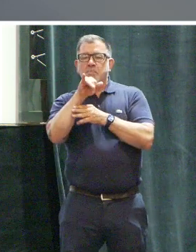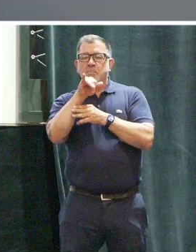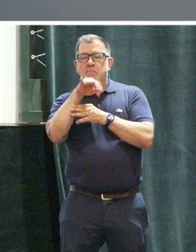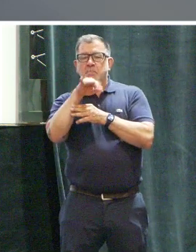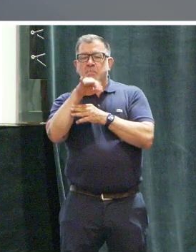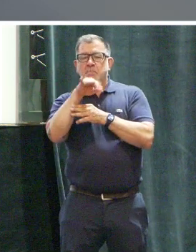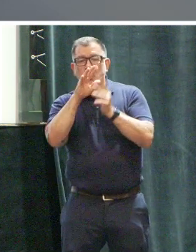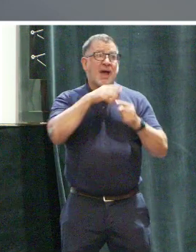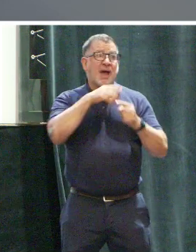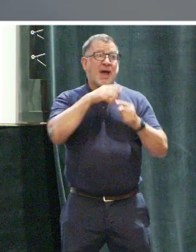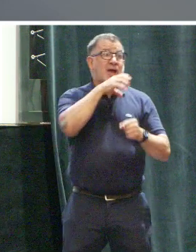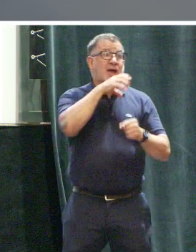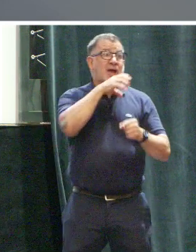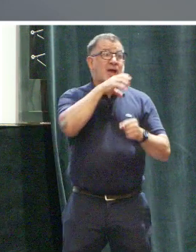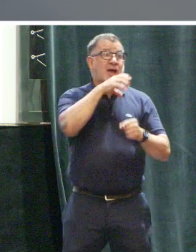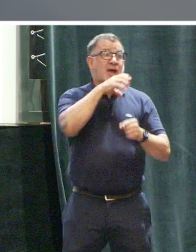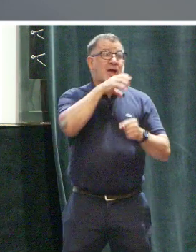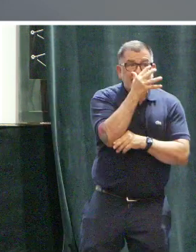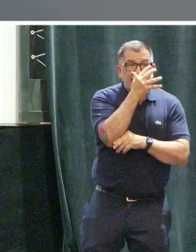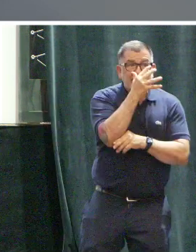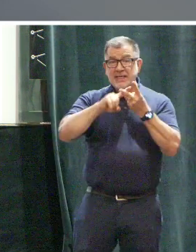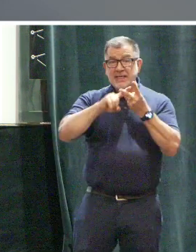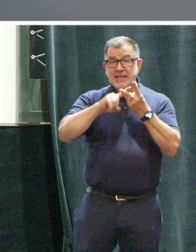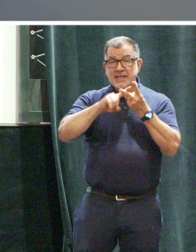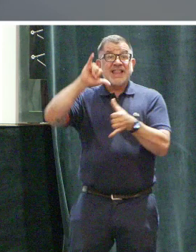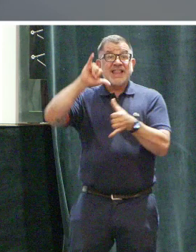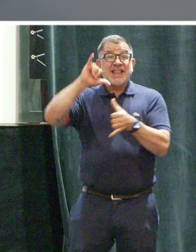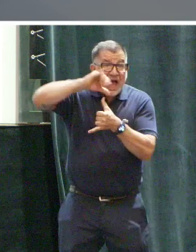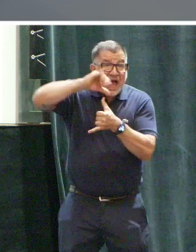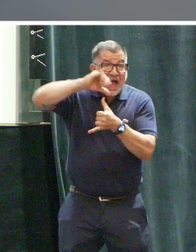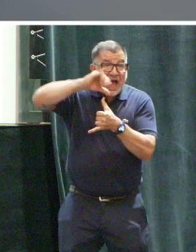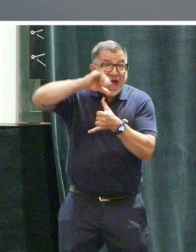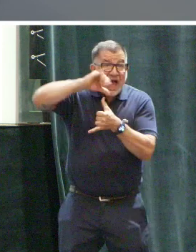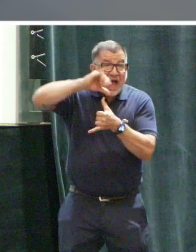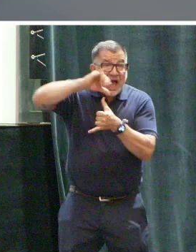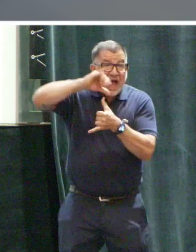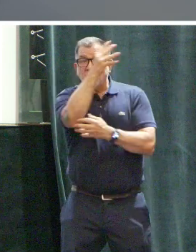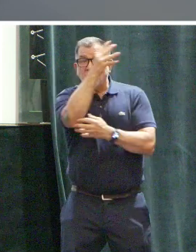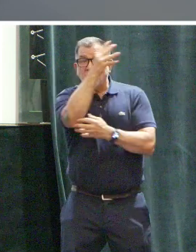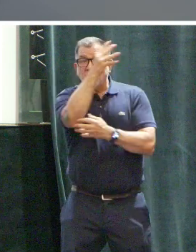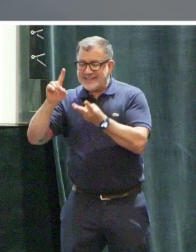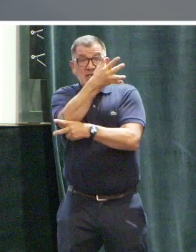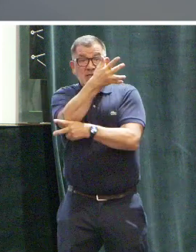ages, sizes of trees that we're planting, species, and really working to maximize